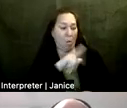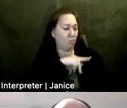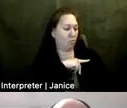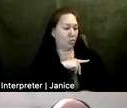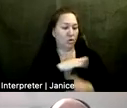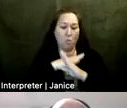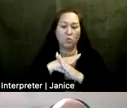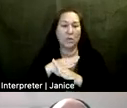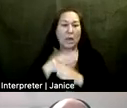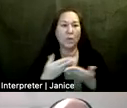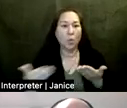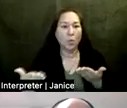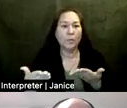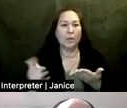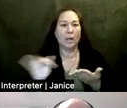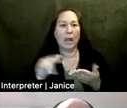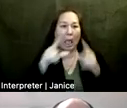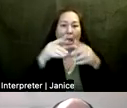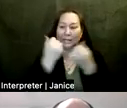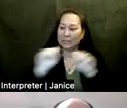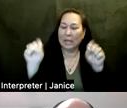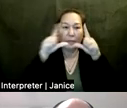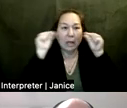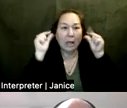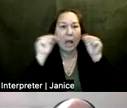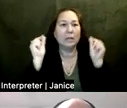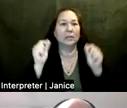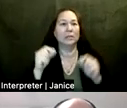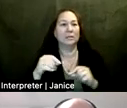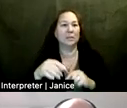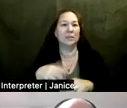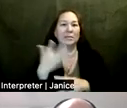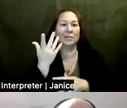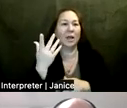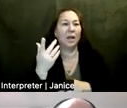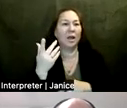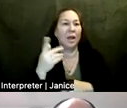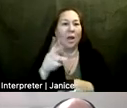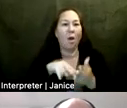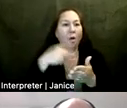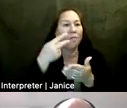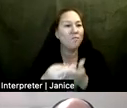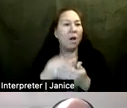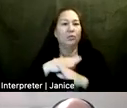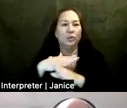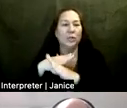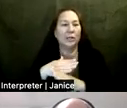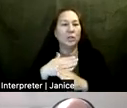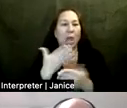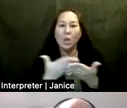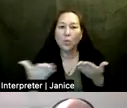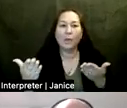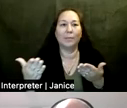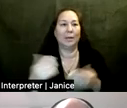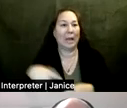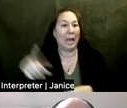equipment, hearing protection, basic, very, very basic safety and health is where